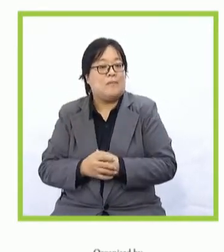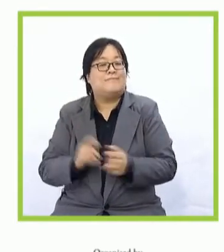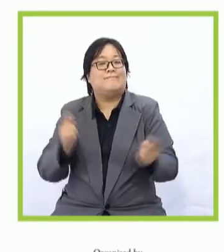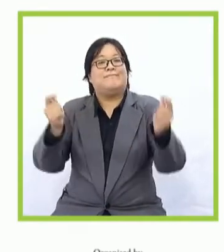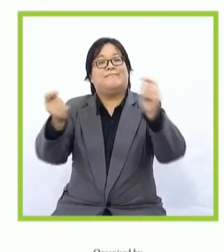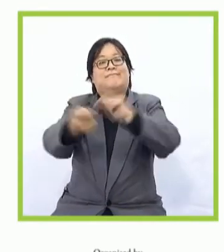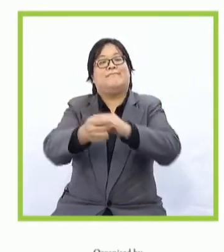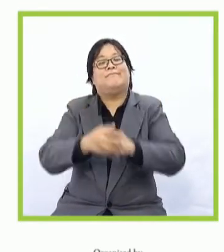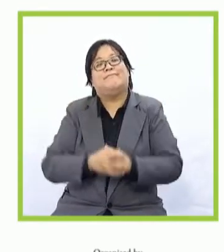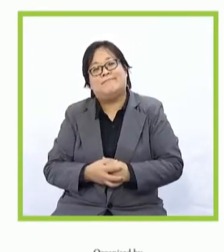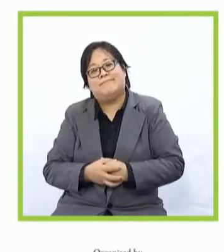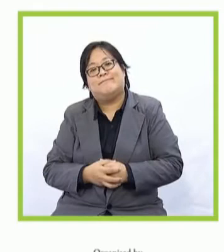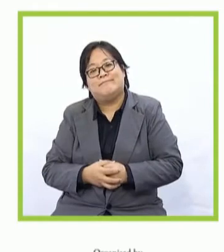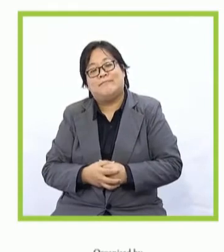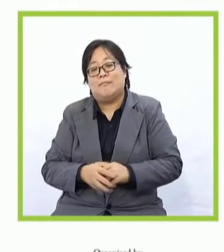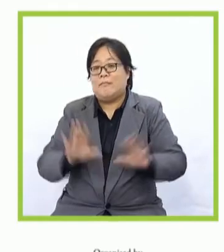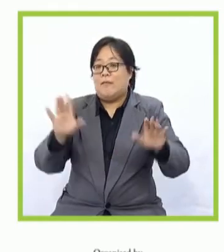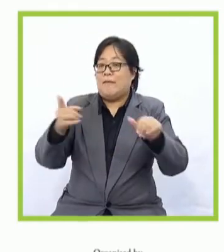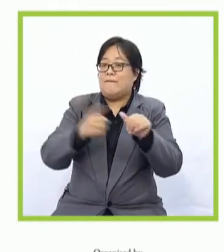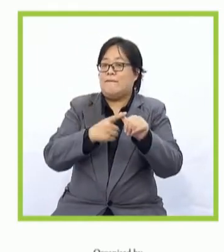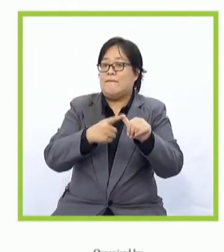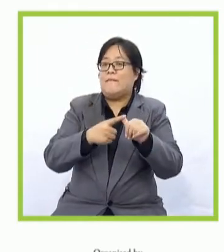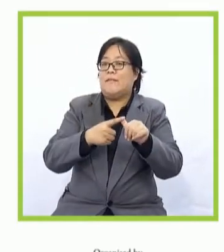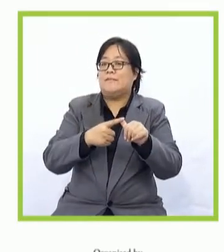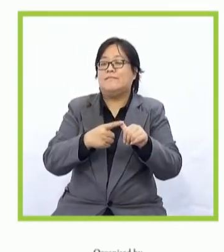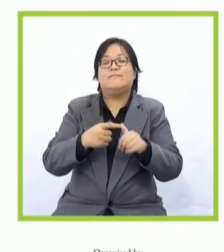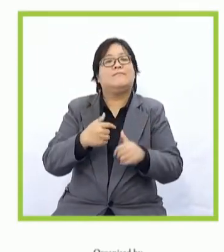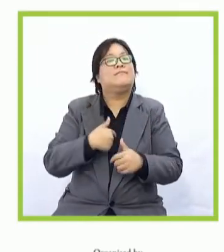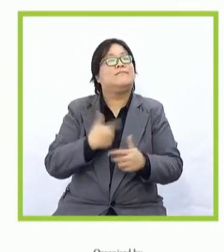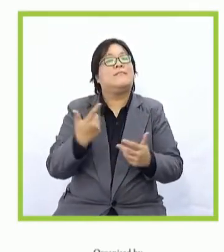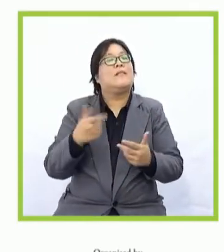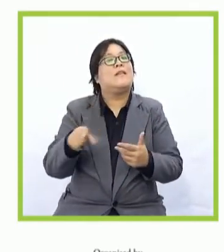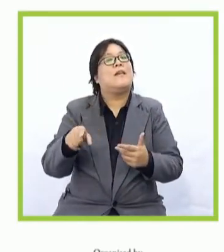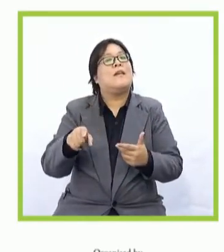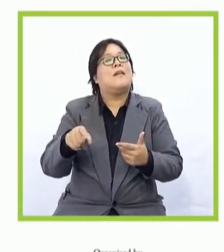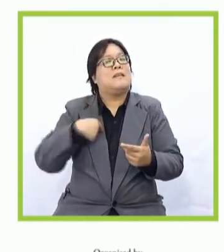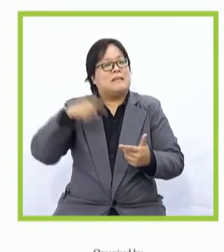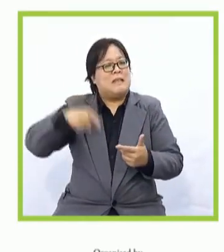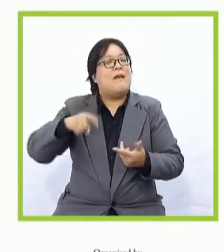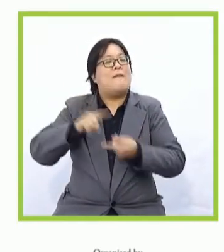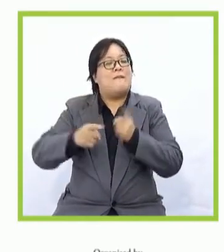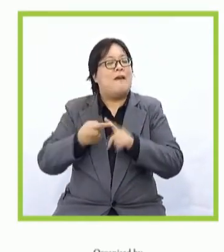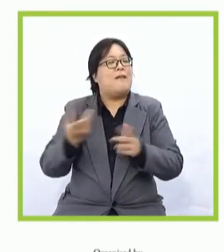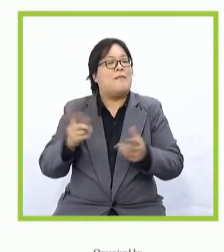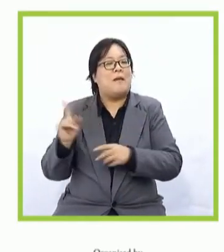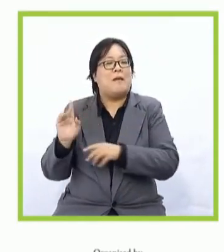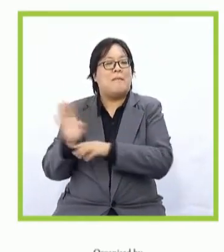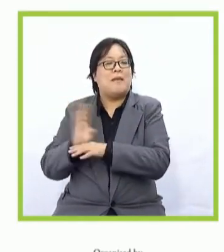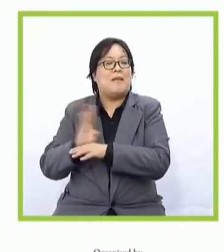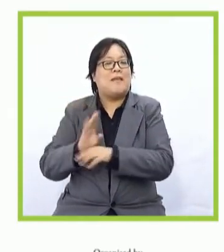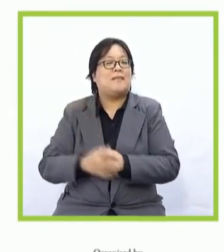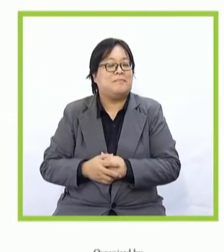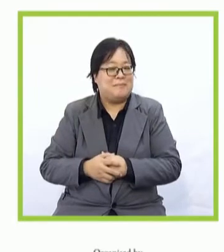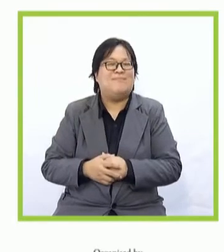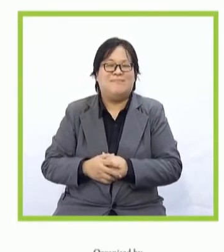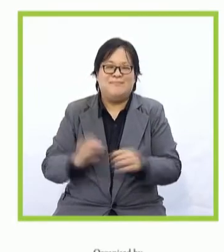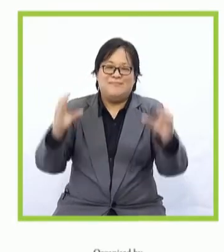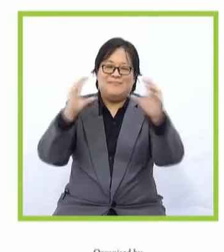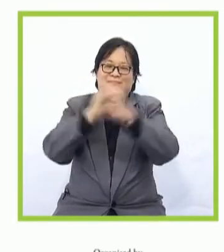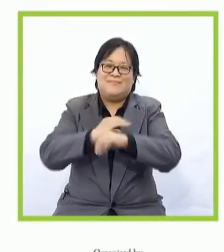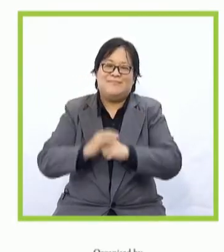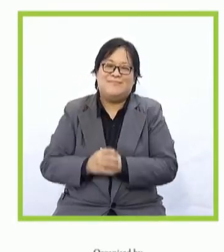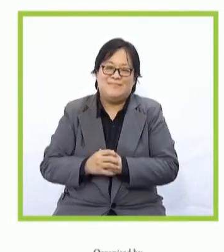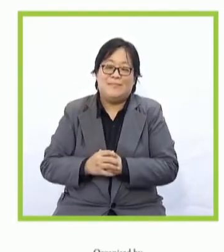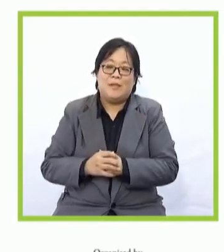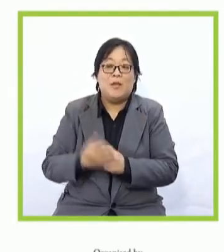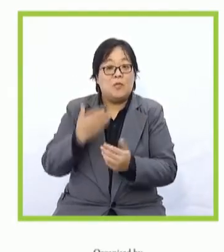change? So first, a word to friends in business. And this is a challenging one. Now, it